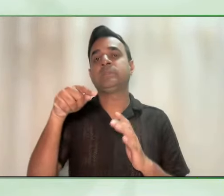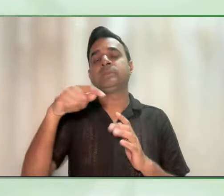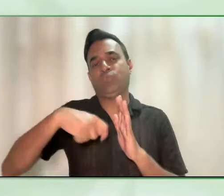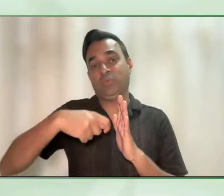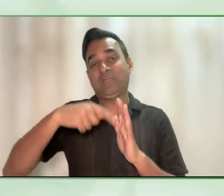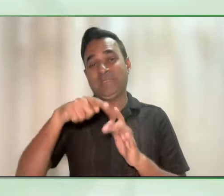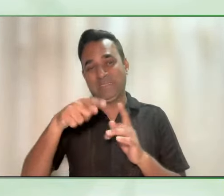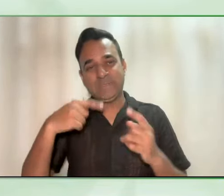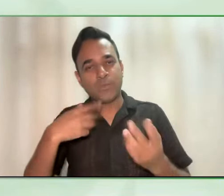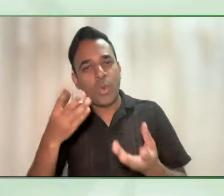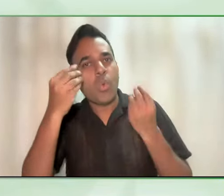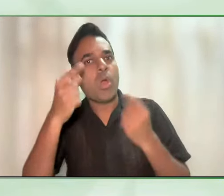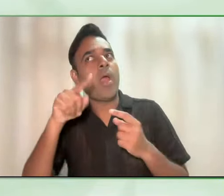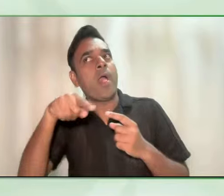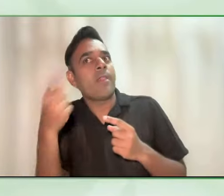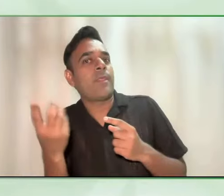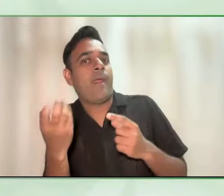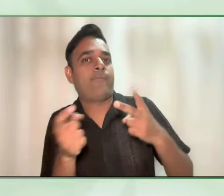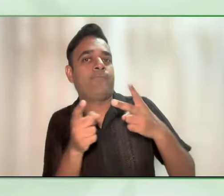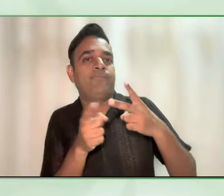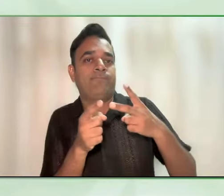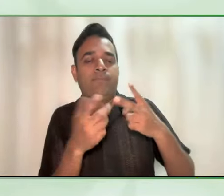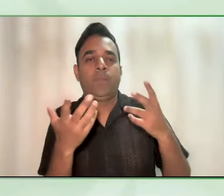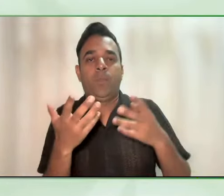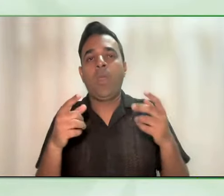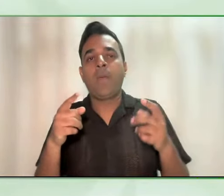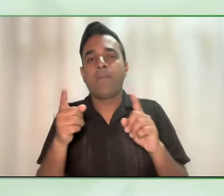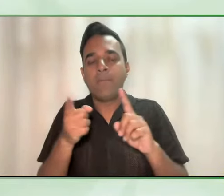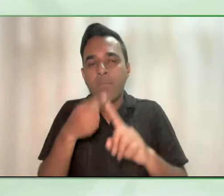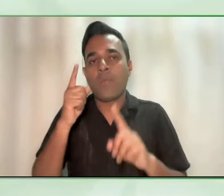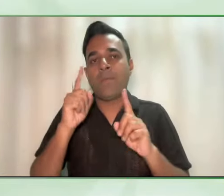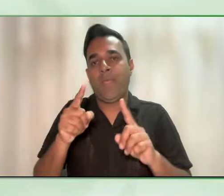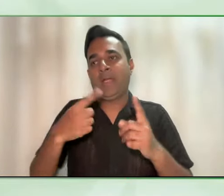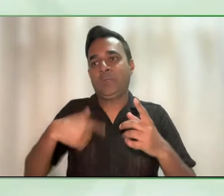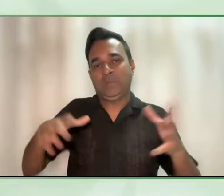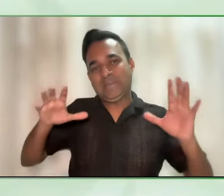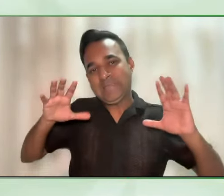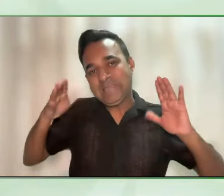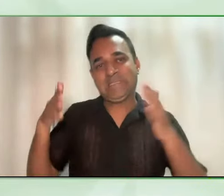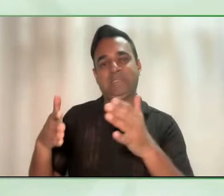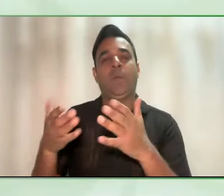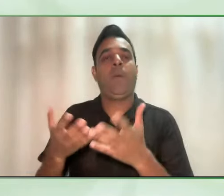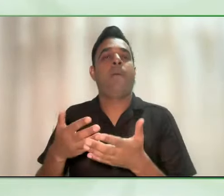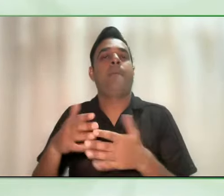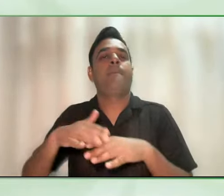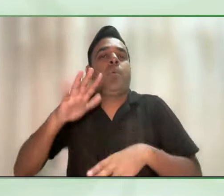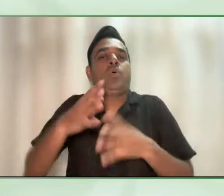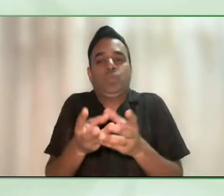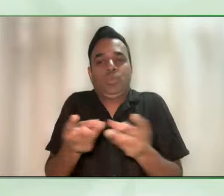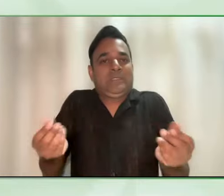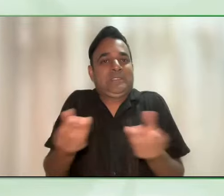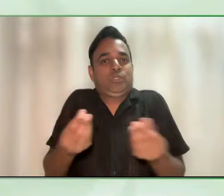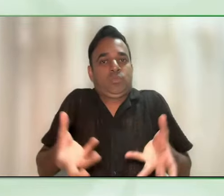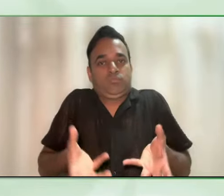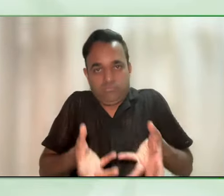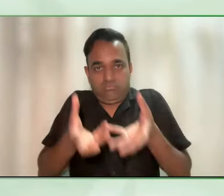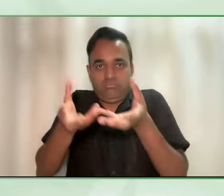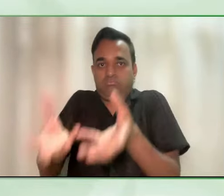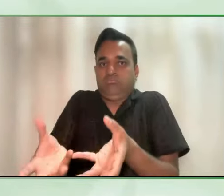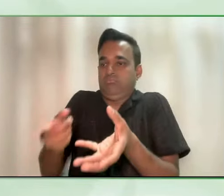internship, which really turn into a real job. We believe it's necessary to build an individual life project